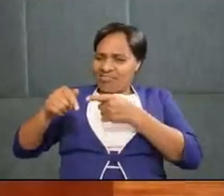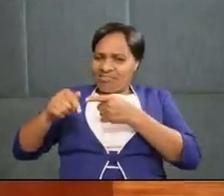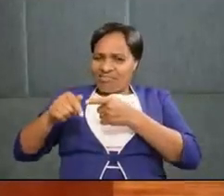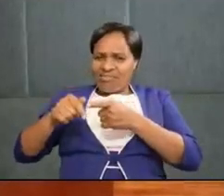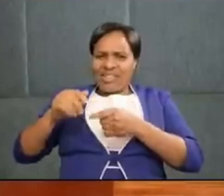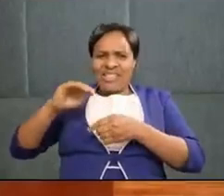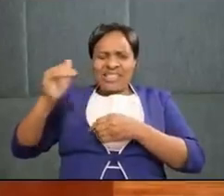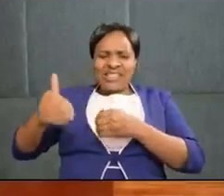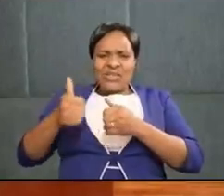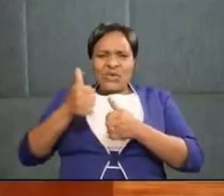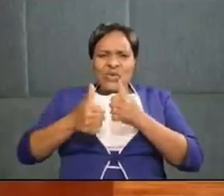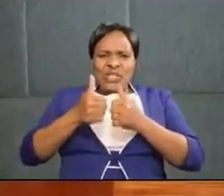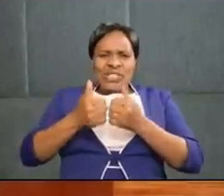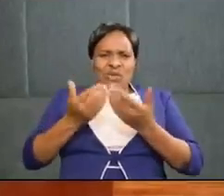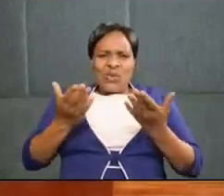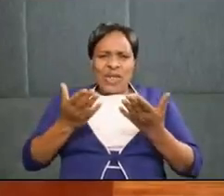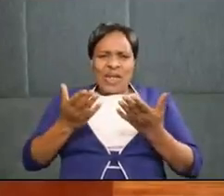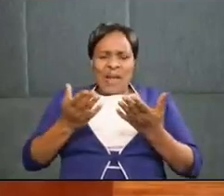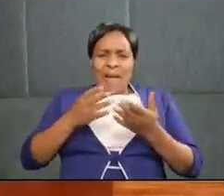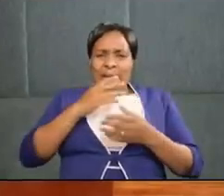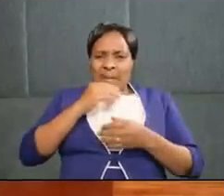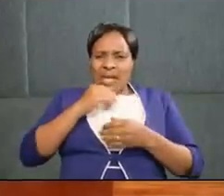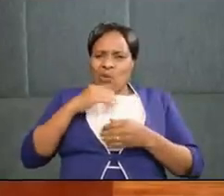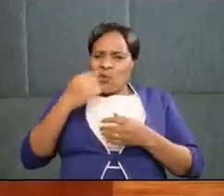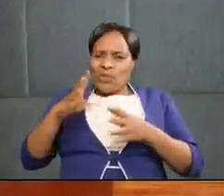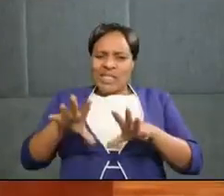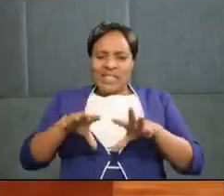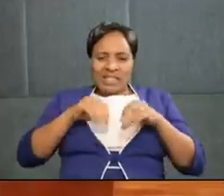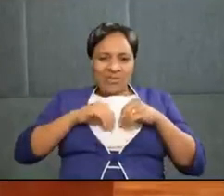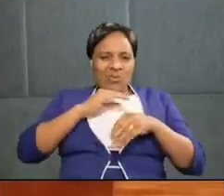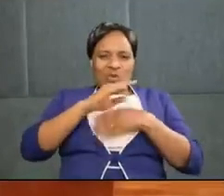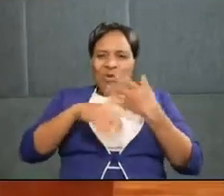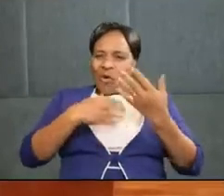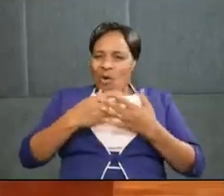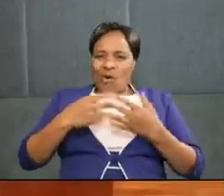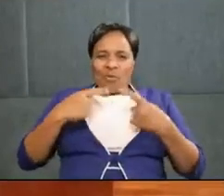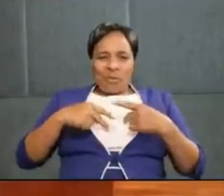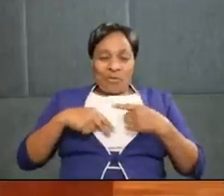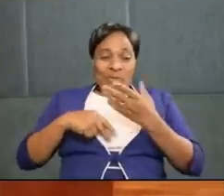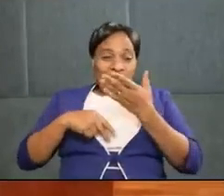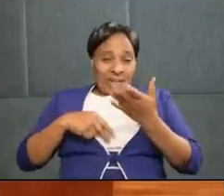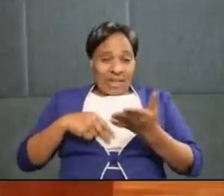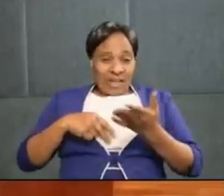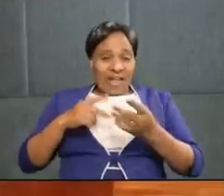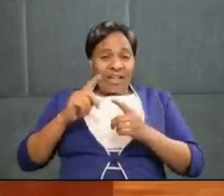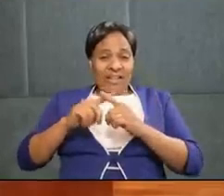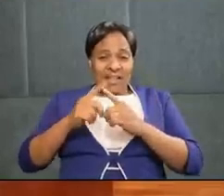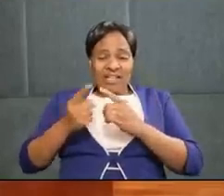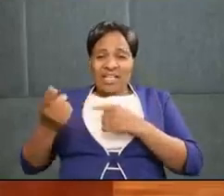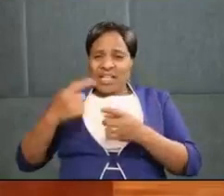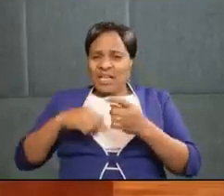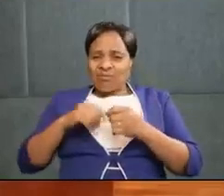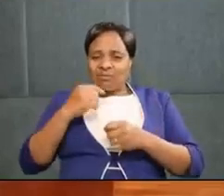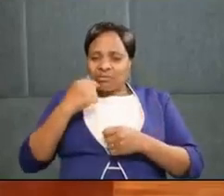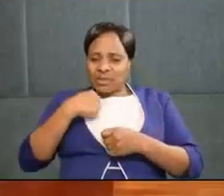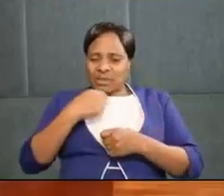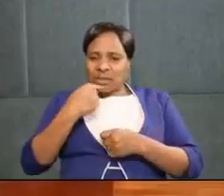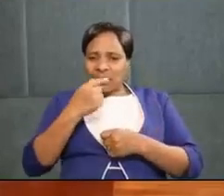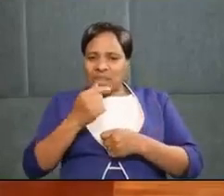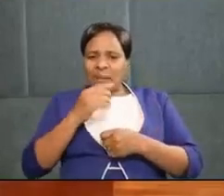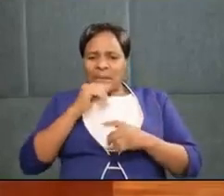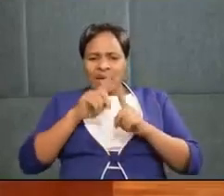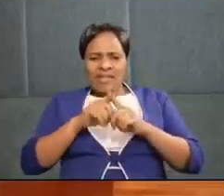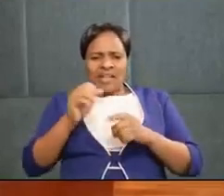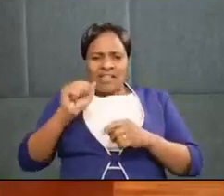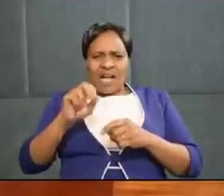named Ananias, who was respected by all the Jews living there. He came to me and said, "Brother